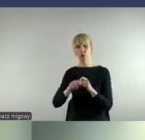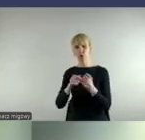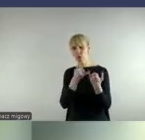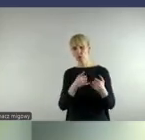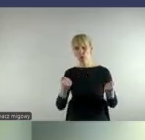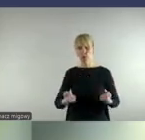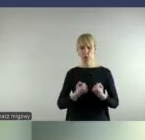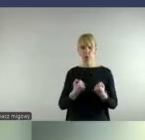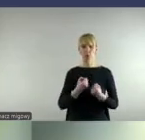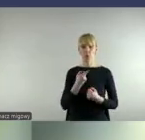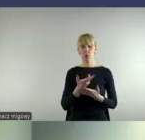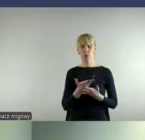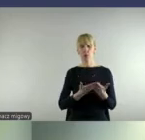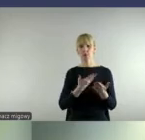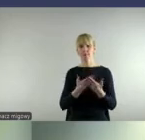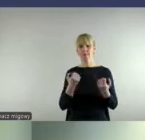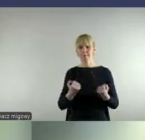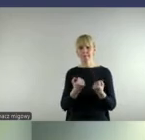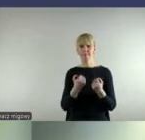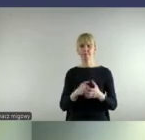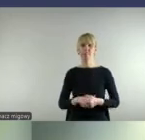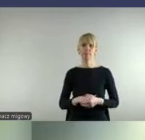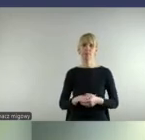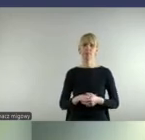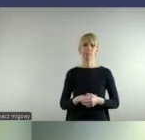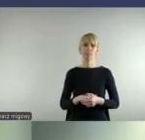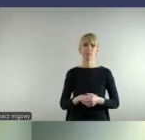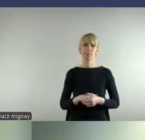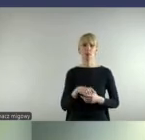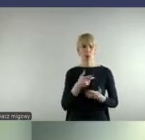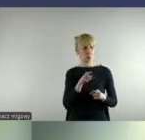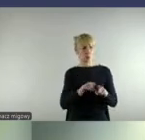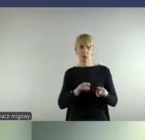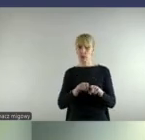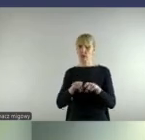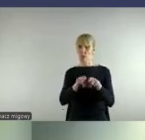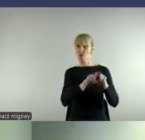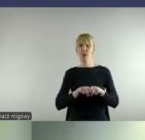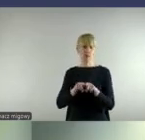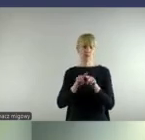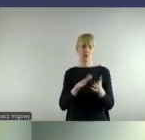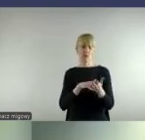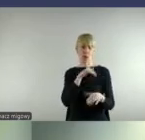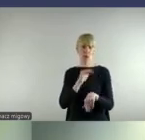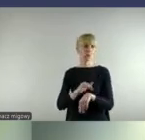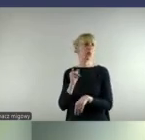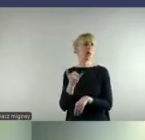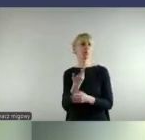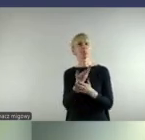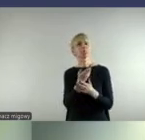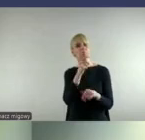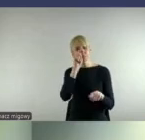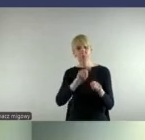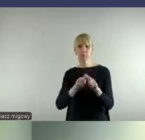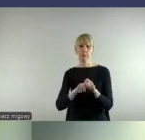no universal consensus on how to measure resilience, these frameworks, such as ISRA, is recommended